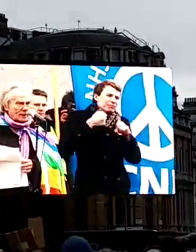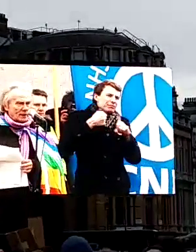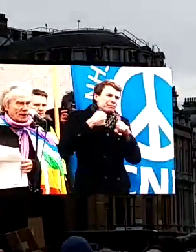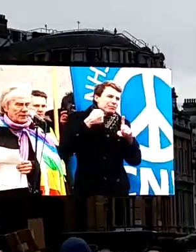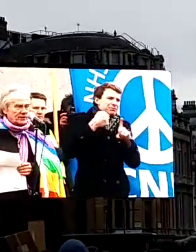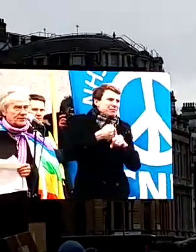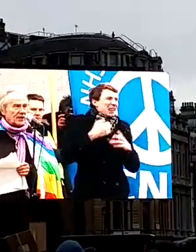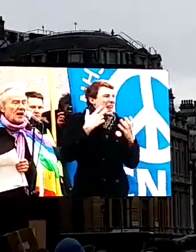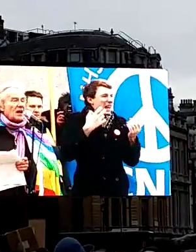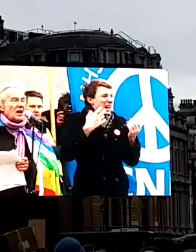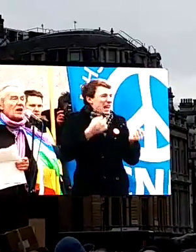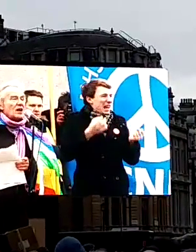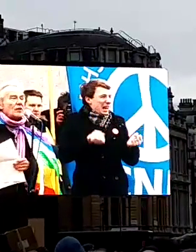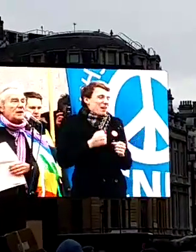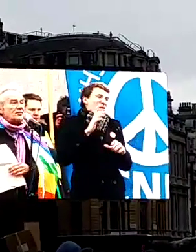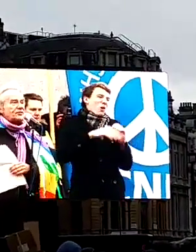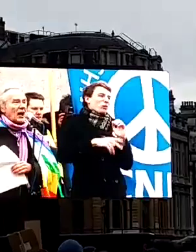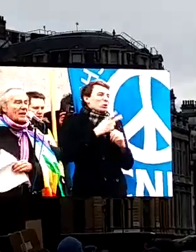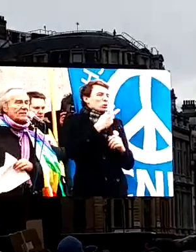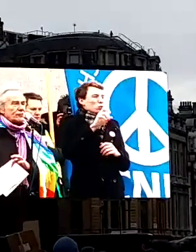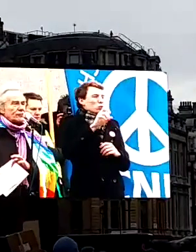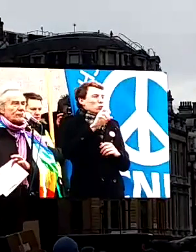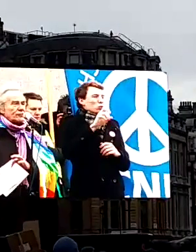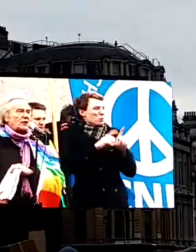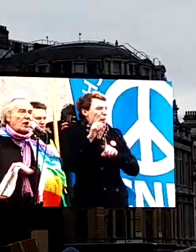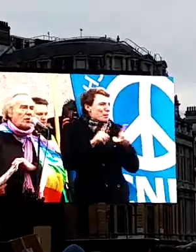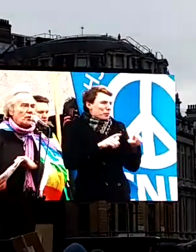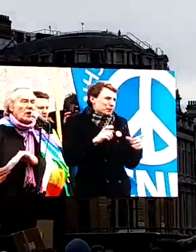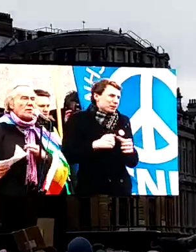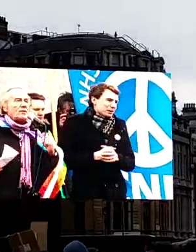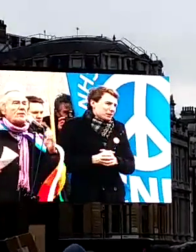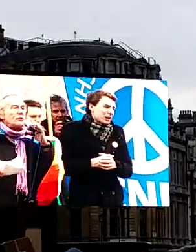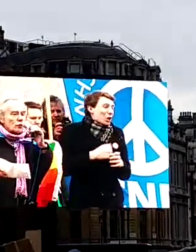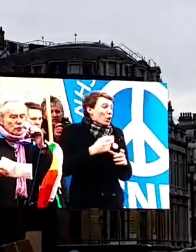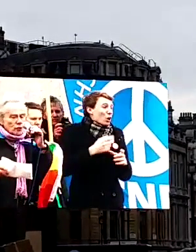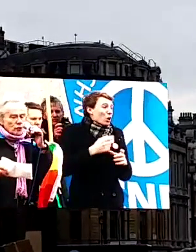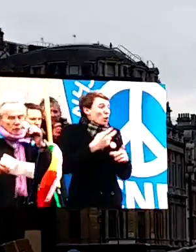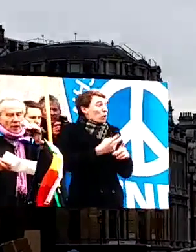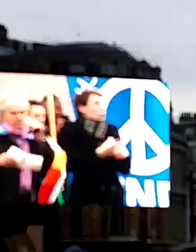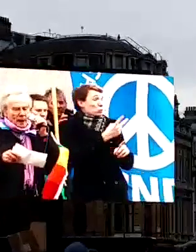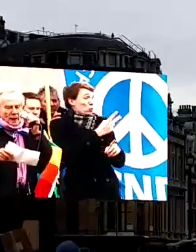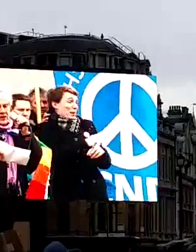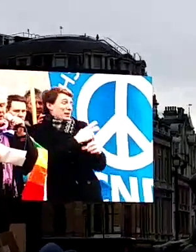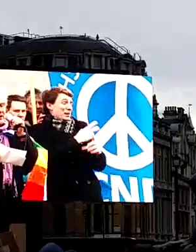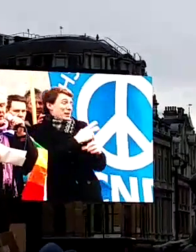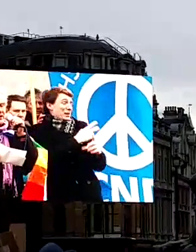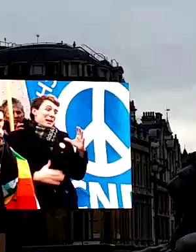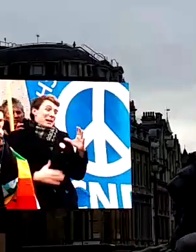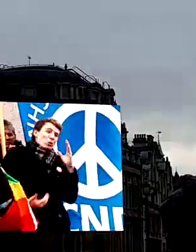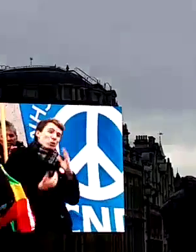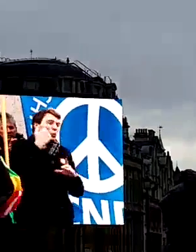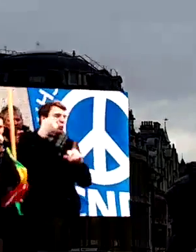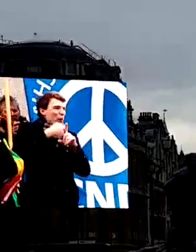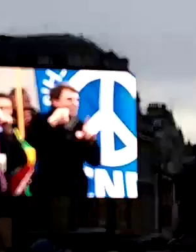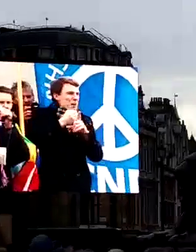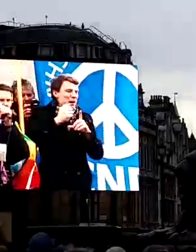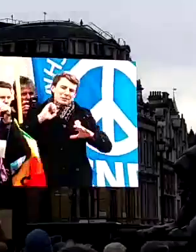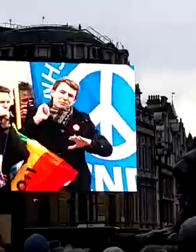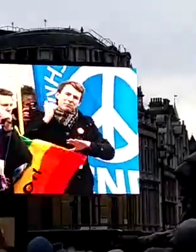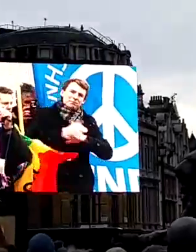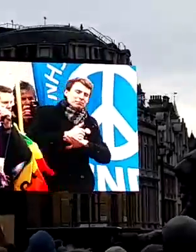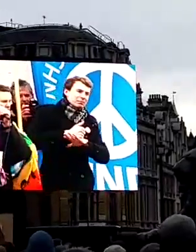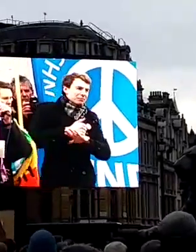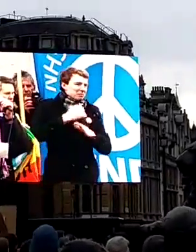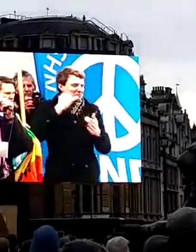nuclear weapons. We start 2 weeks ago with a new campaign against these